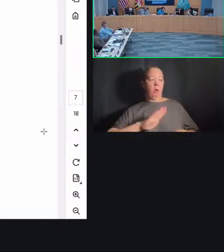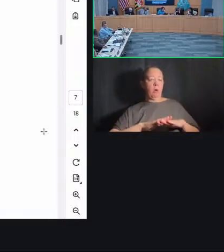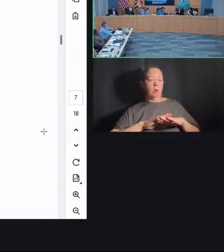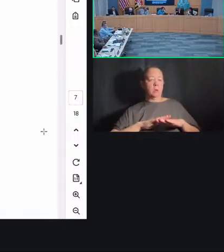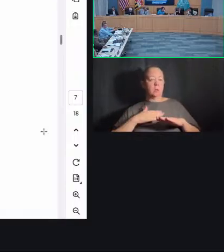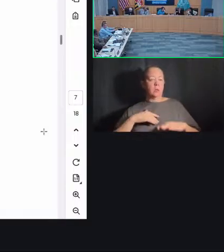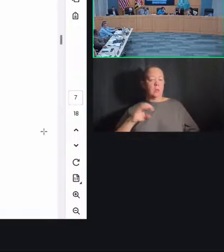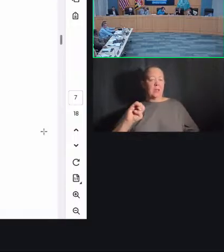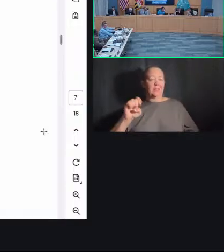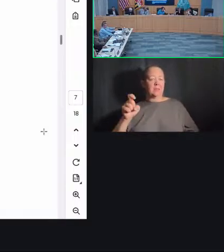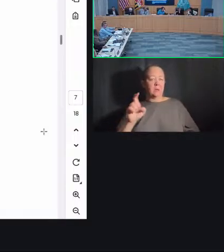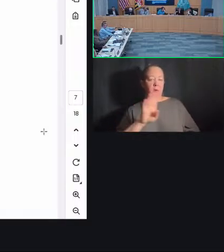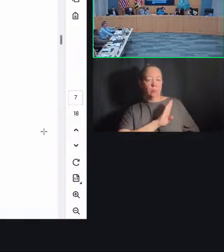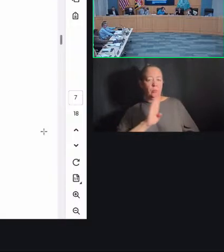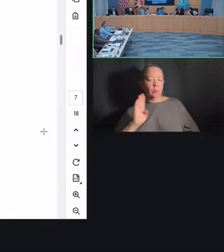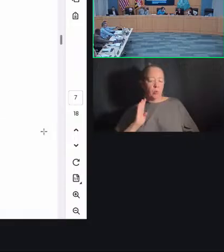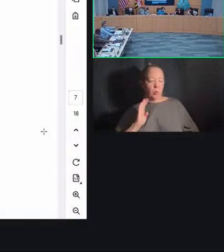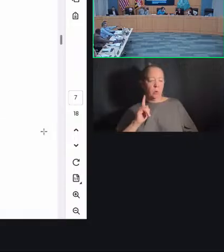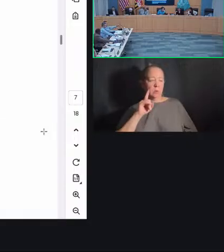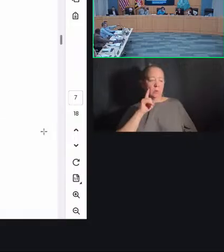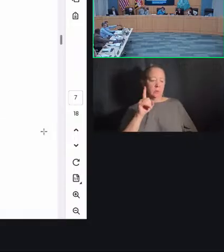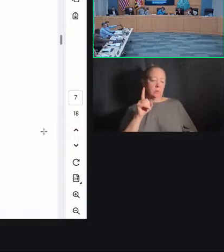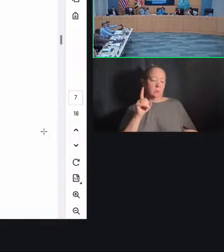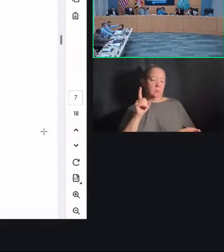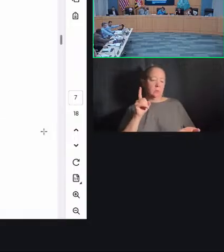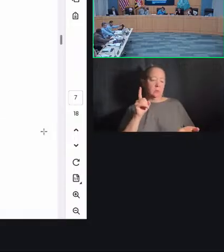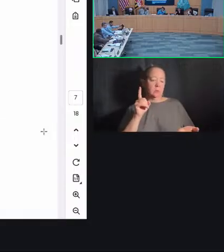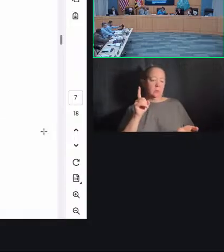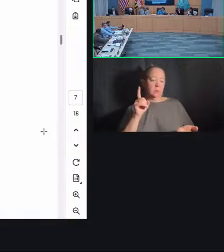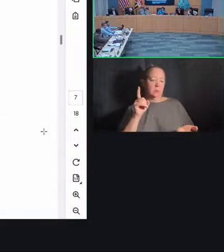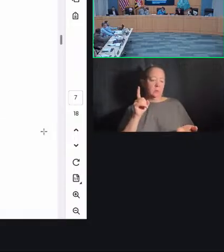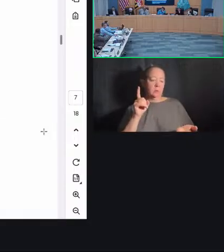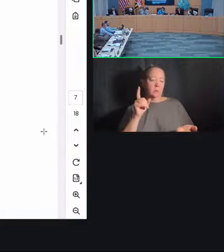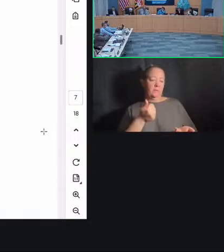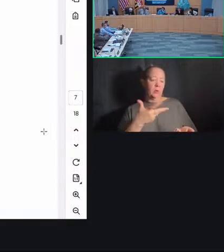one. So it's not the end of the world, but obviously if you're going to be representing,